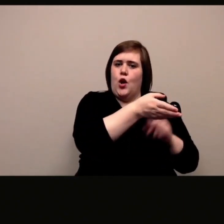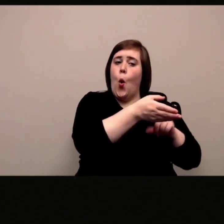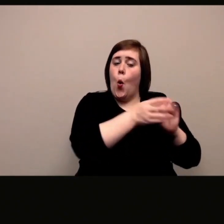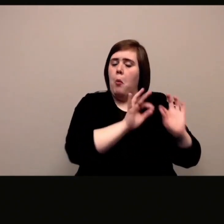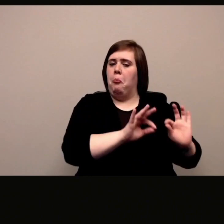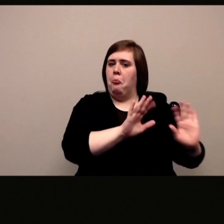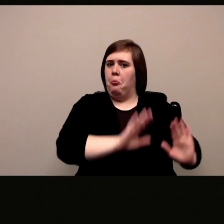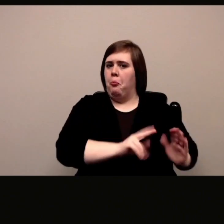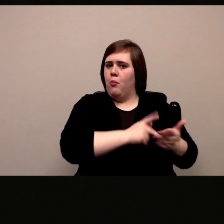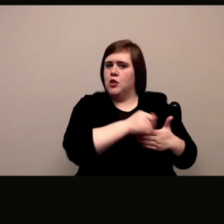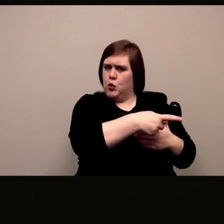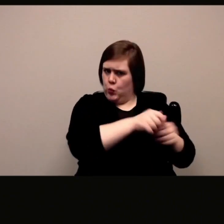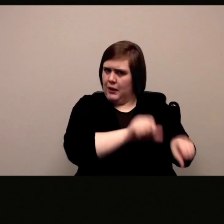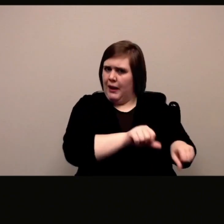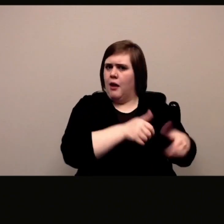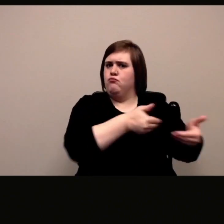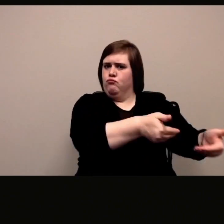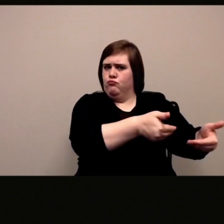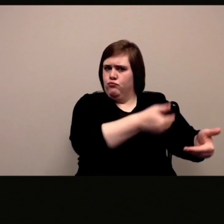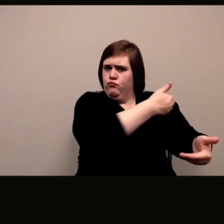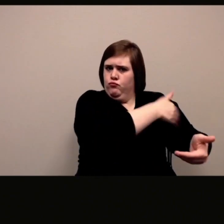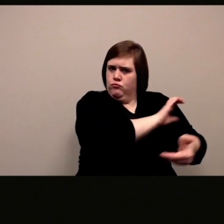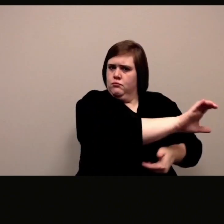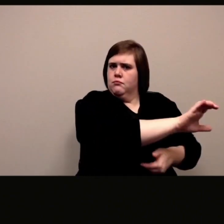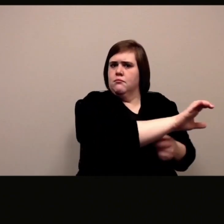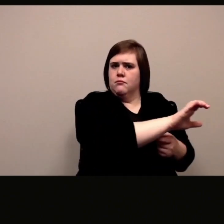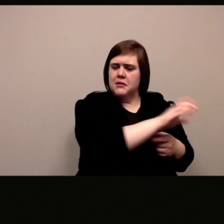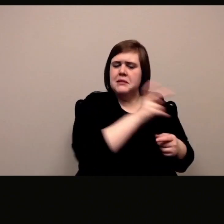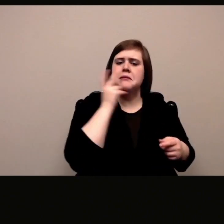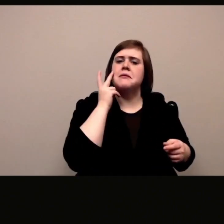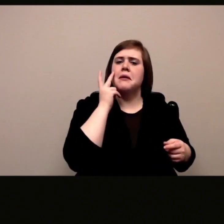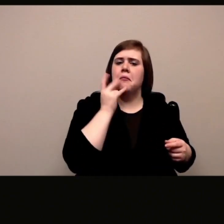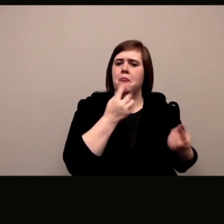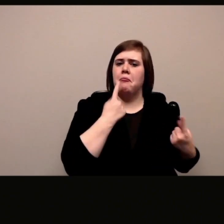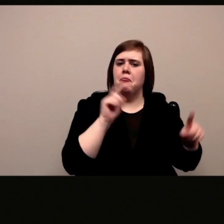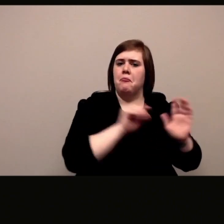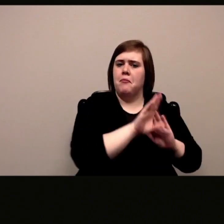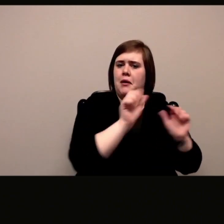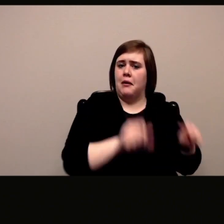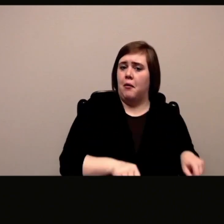project. I think you can do this. Go ahead and let me see how far you get.